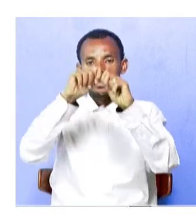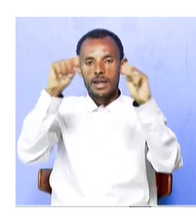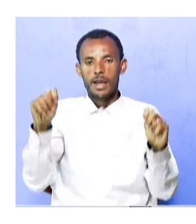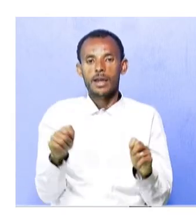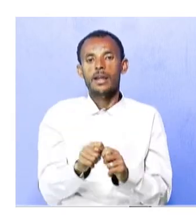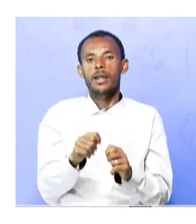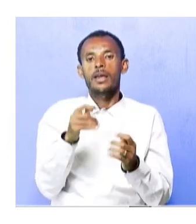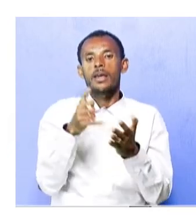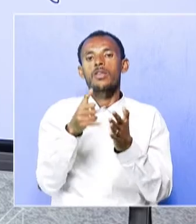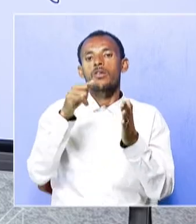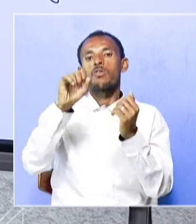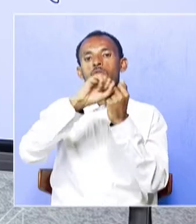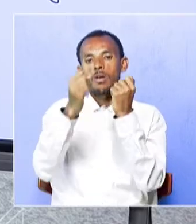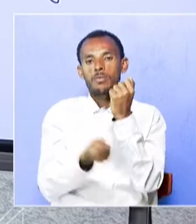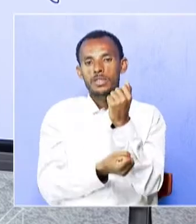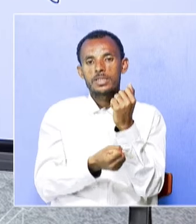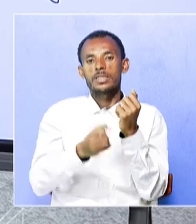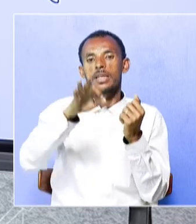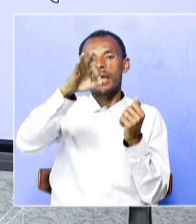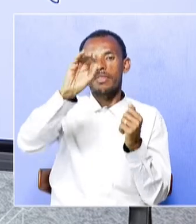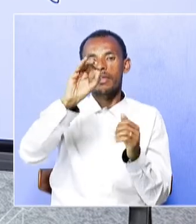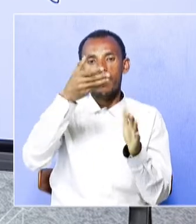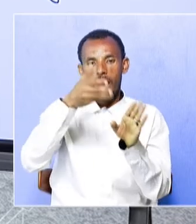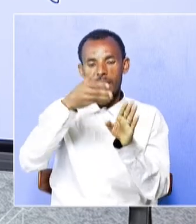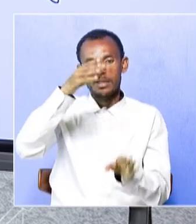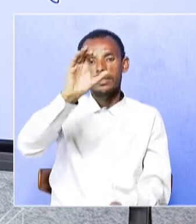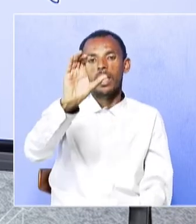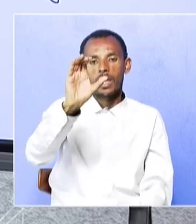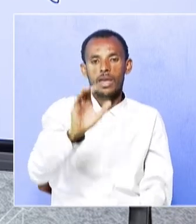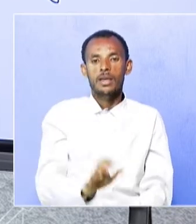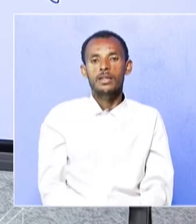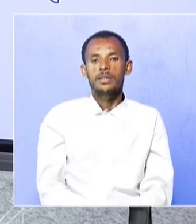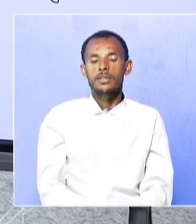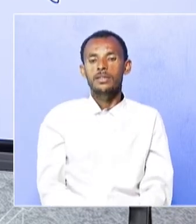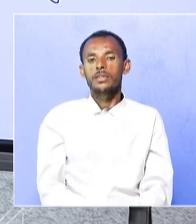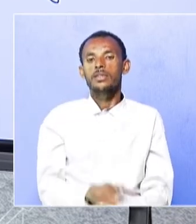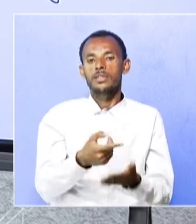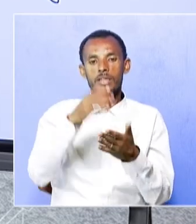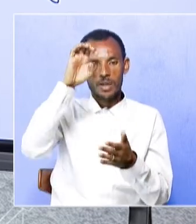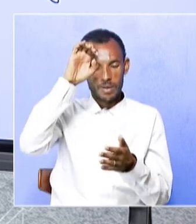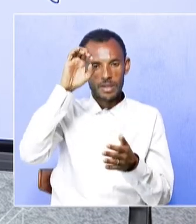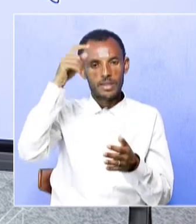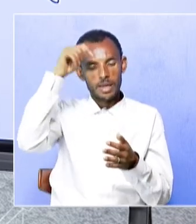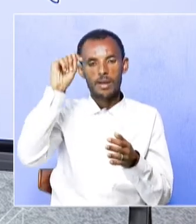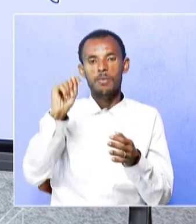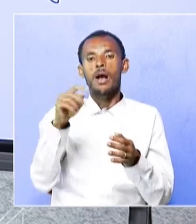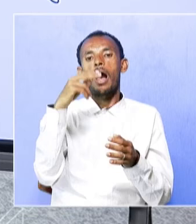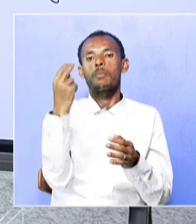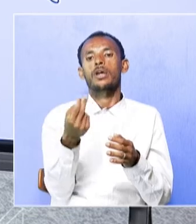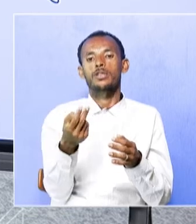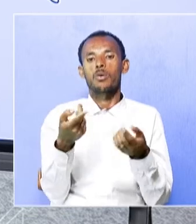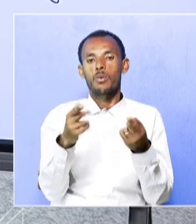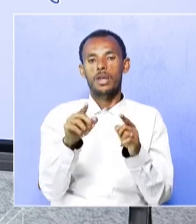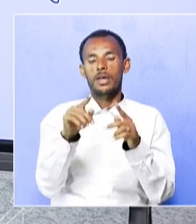it forms 90 degrees at C. Okay, the first thing, this Euclid's theorem is applicable whenever you have